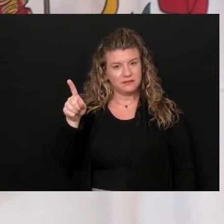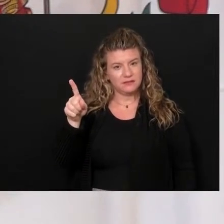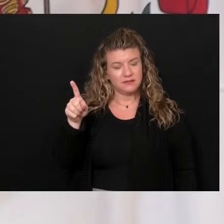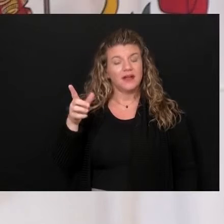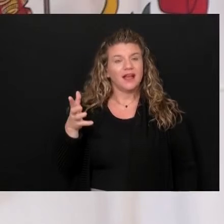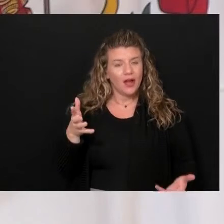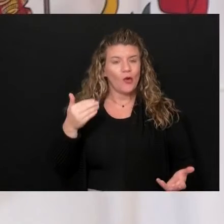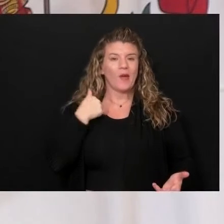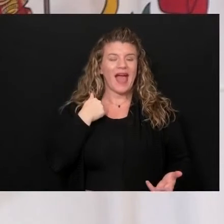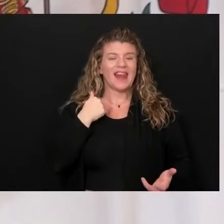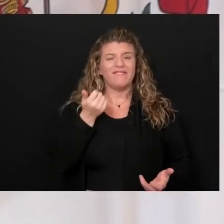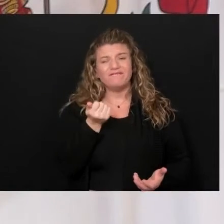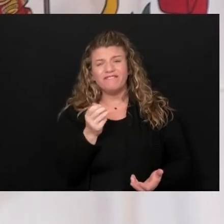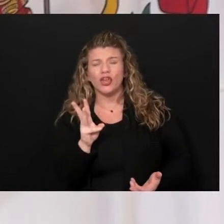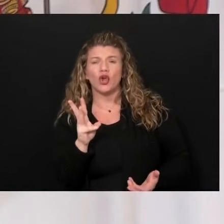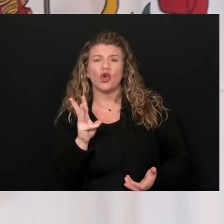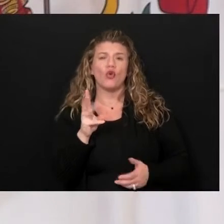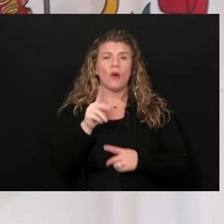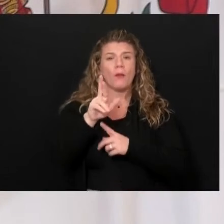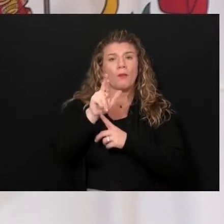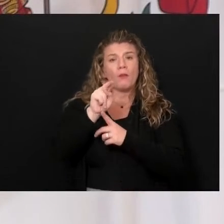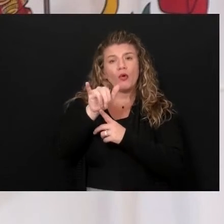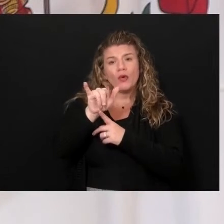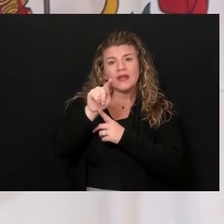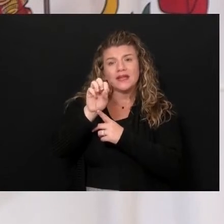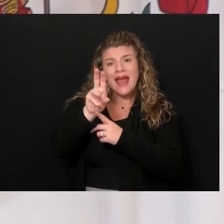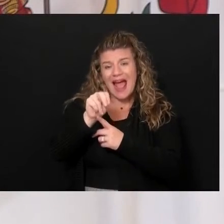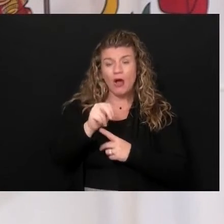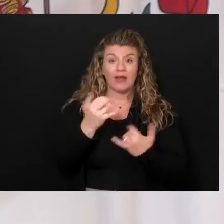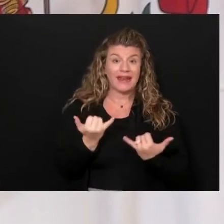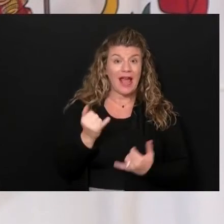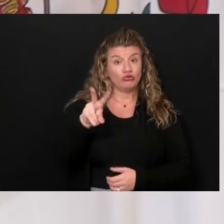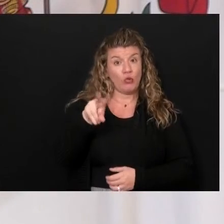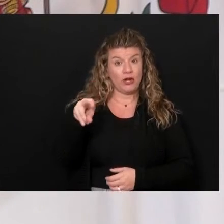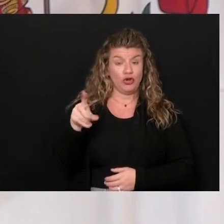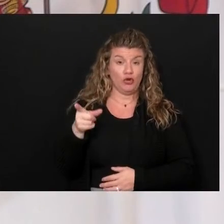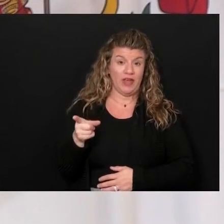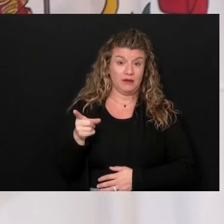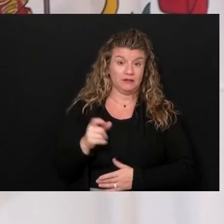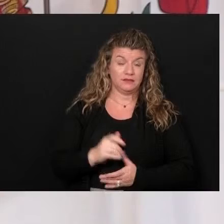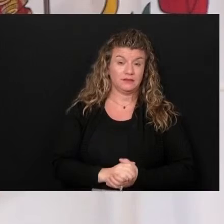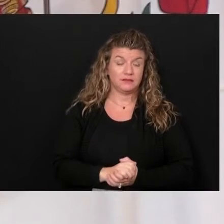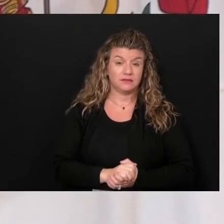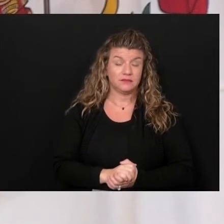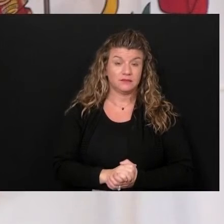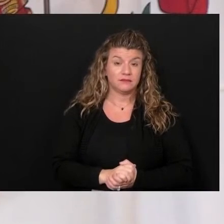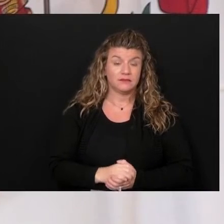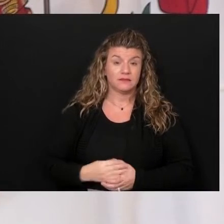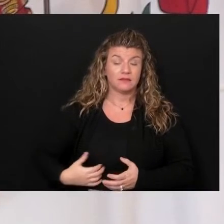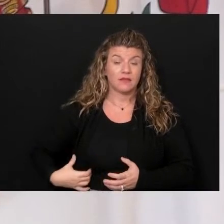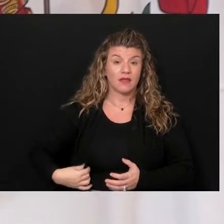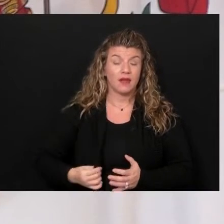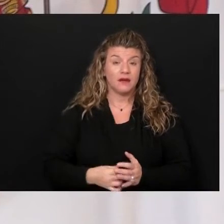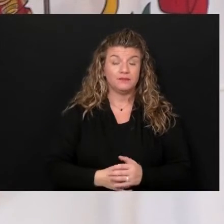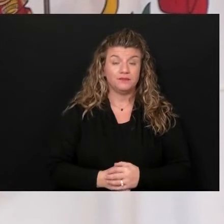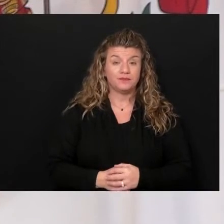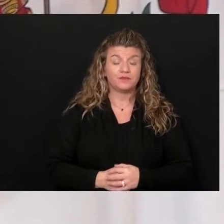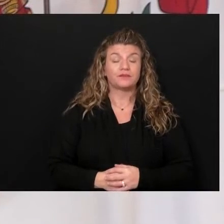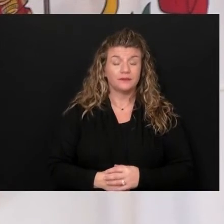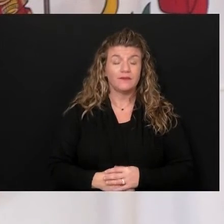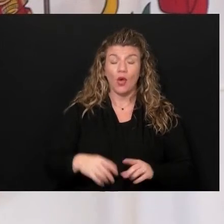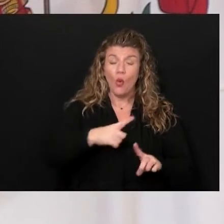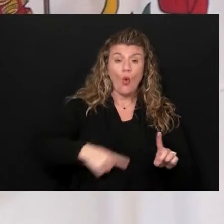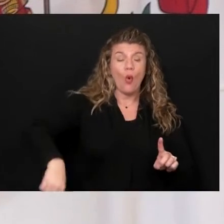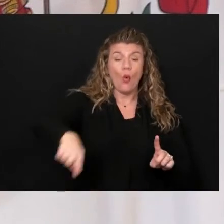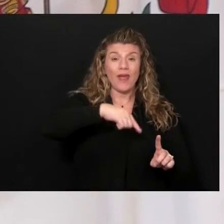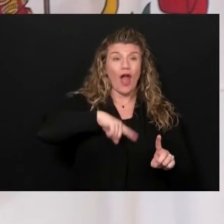know, I told you we had a few at Pruney Town, and now we have 22 there. You know, we all have